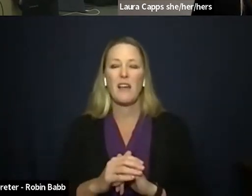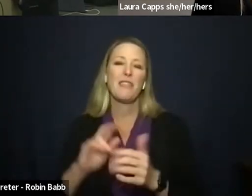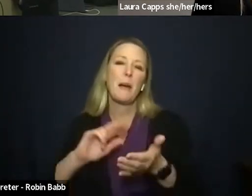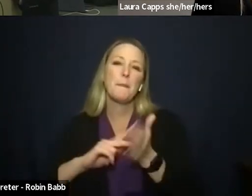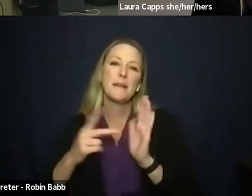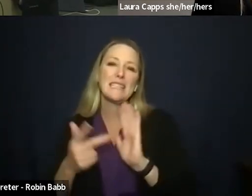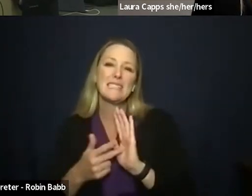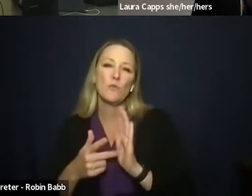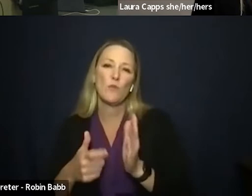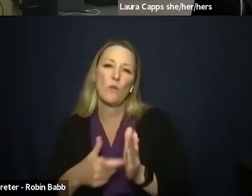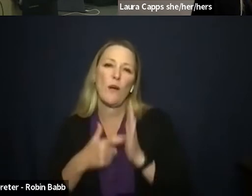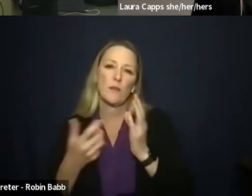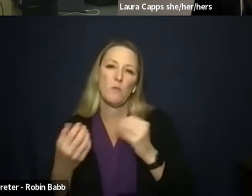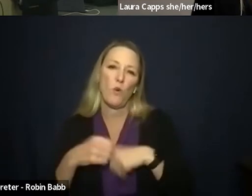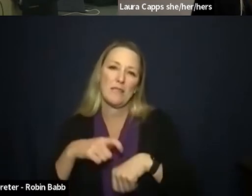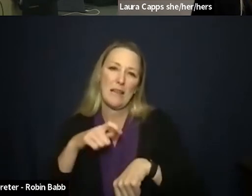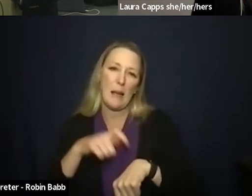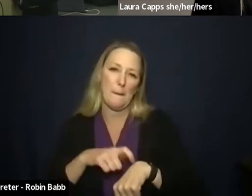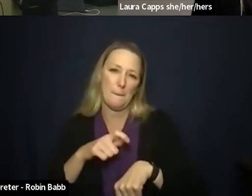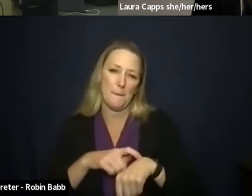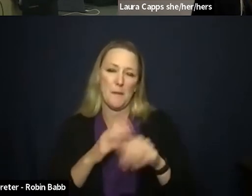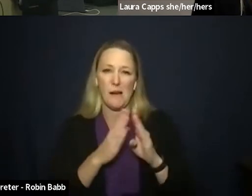time specifically